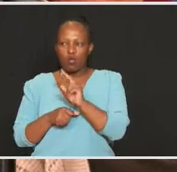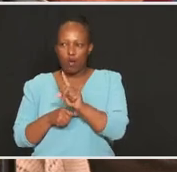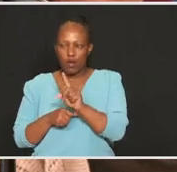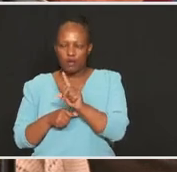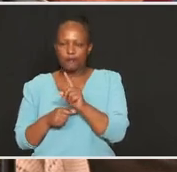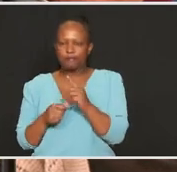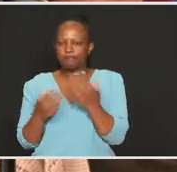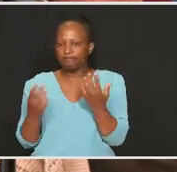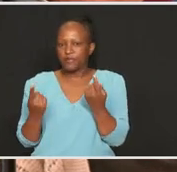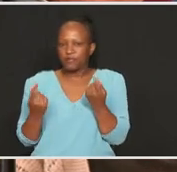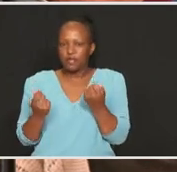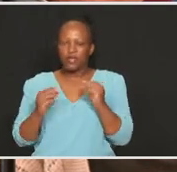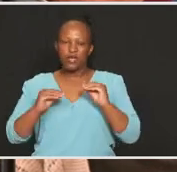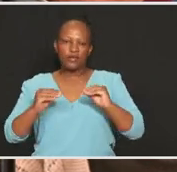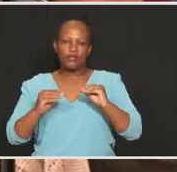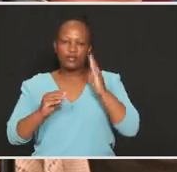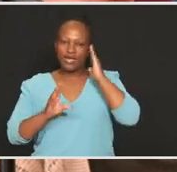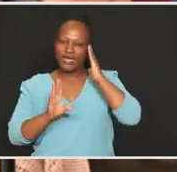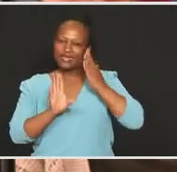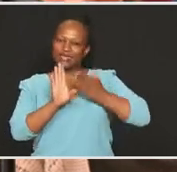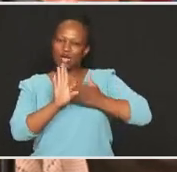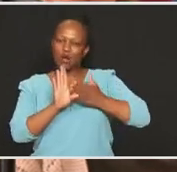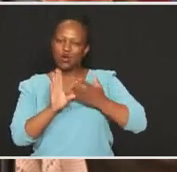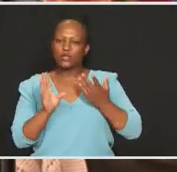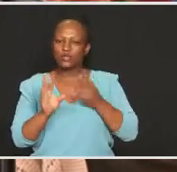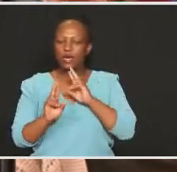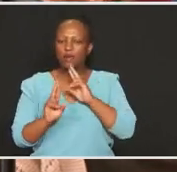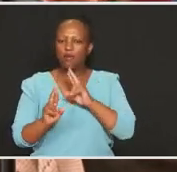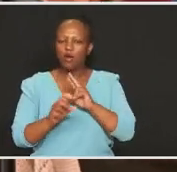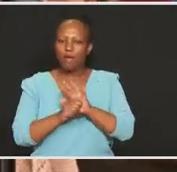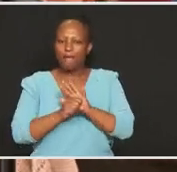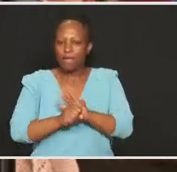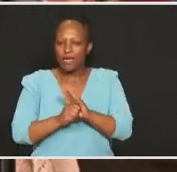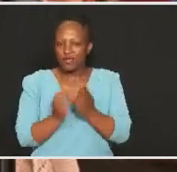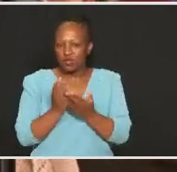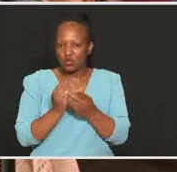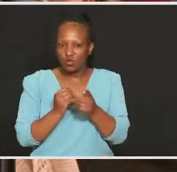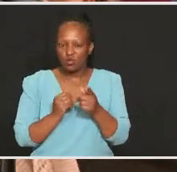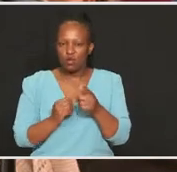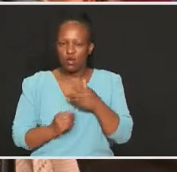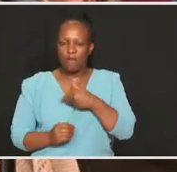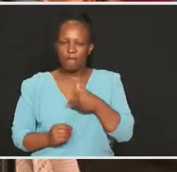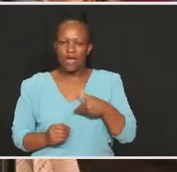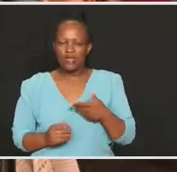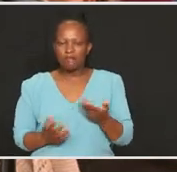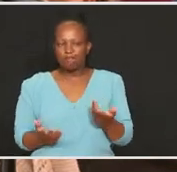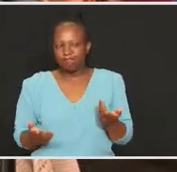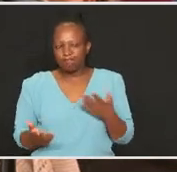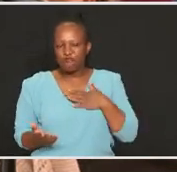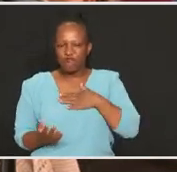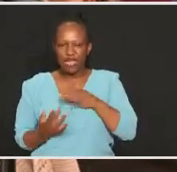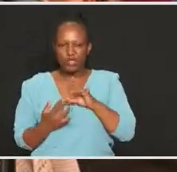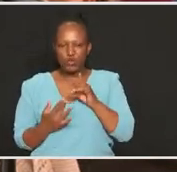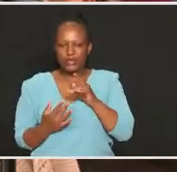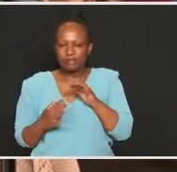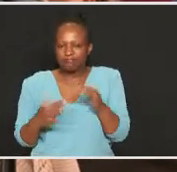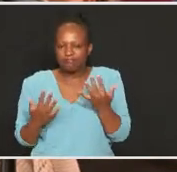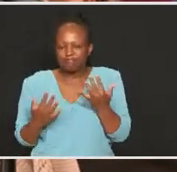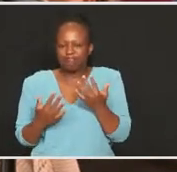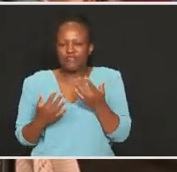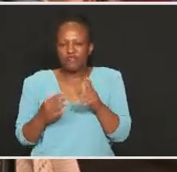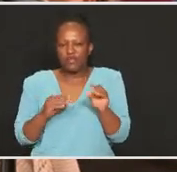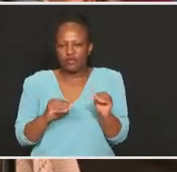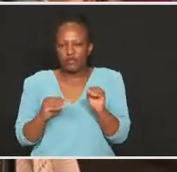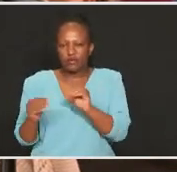money for an educational psychologist report and pressure from the school the parents felt they had no choice but to put her in great one